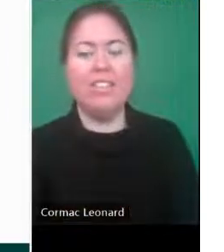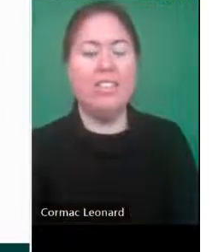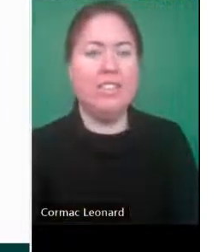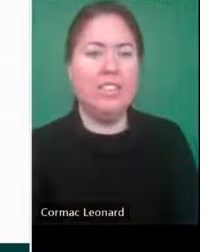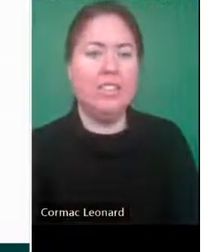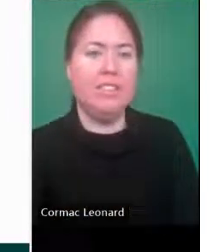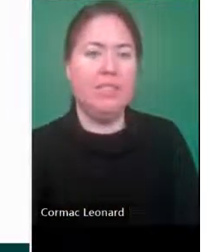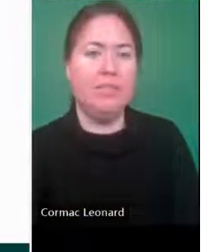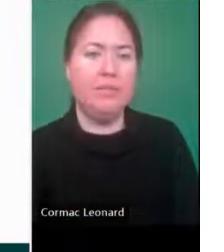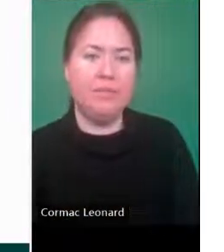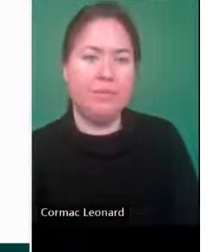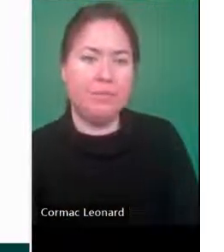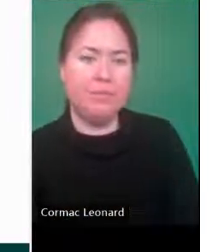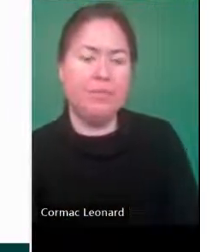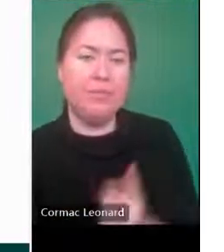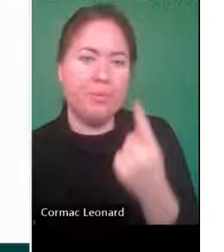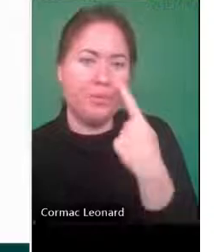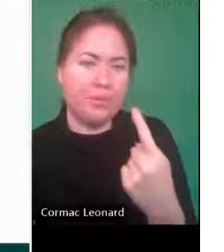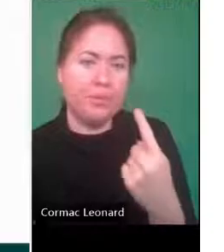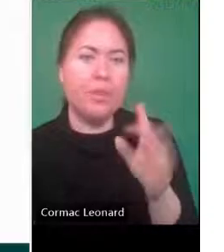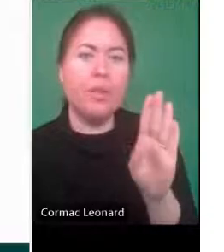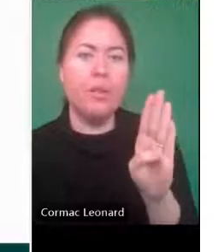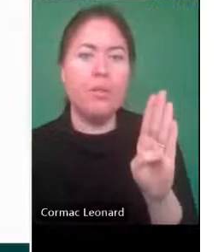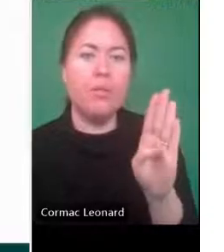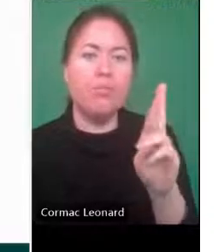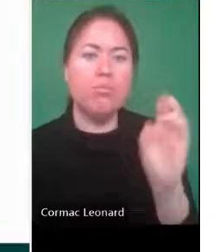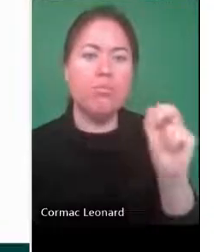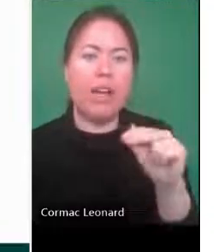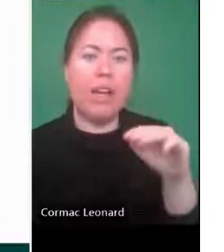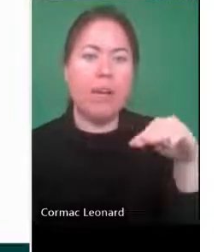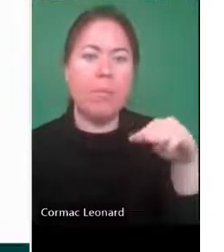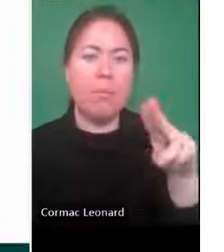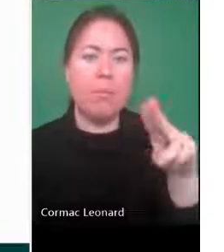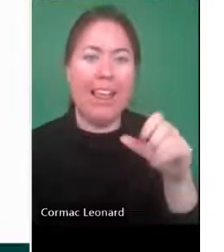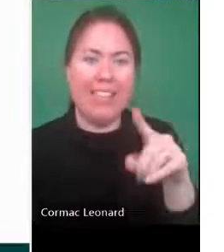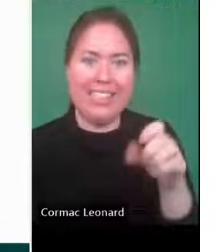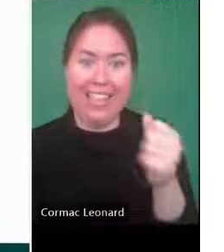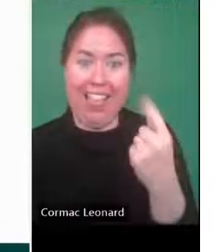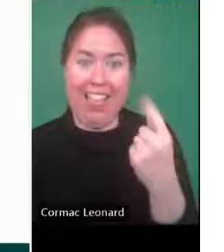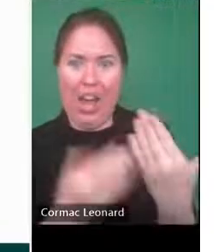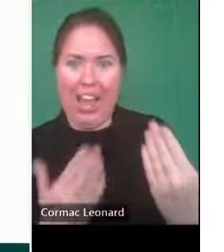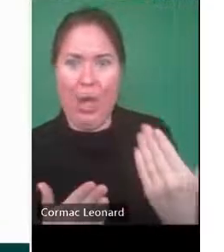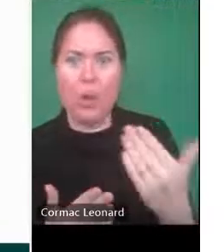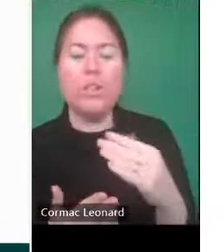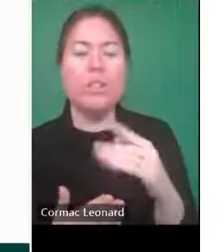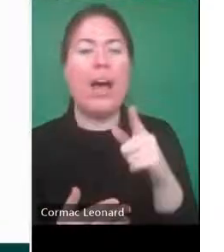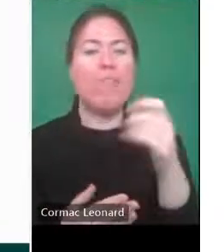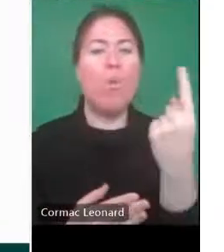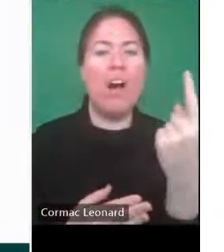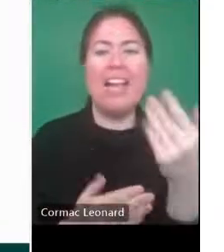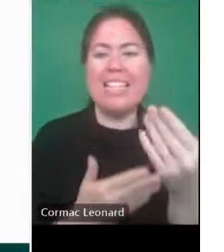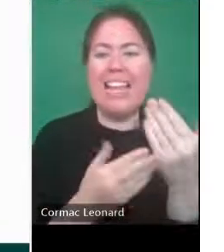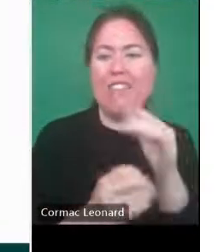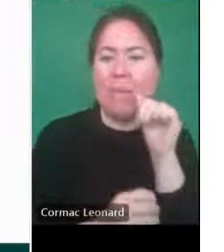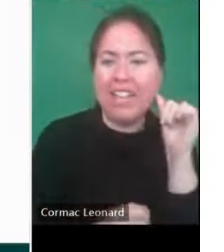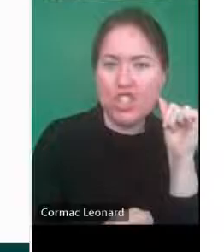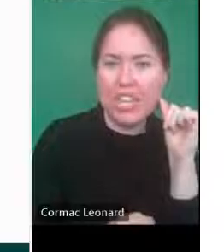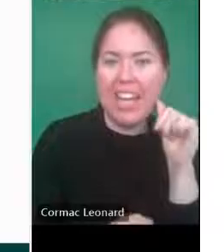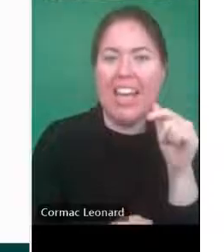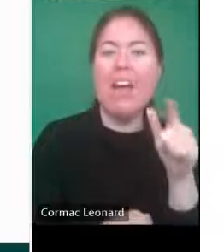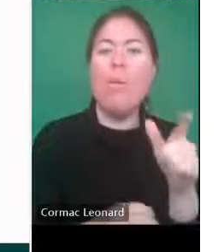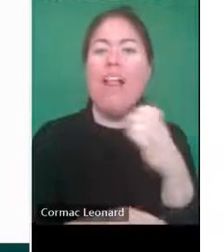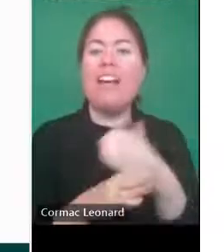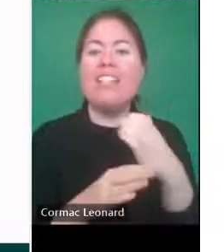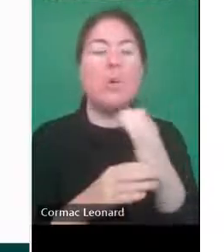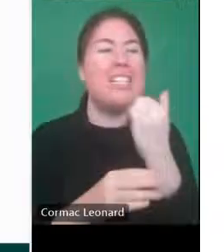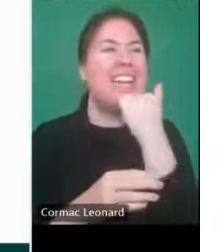You can see Brian Mullins exists there now within the saved forms. So I have a saved form here since yesterday. So this will continue to count